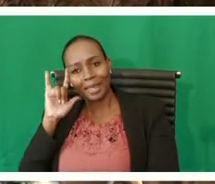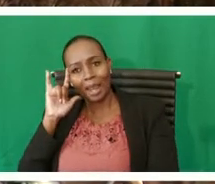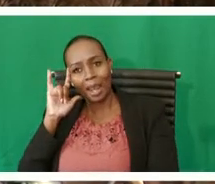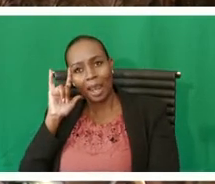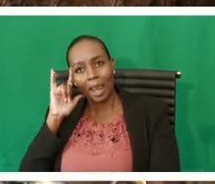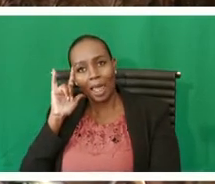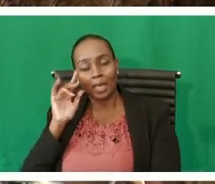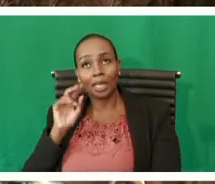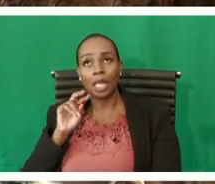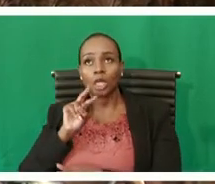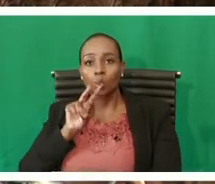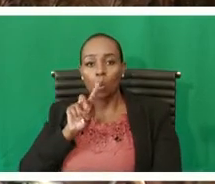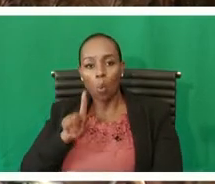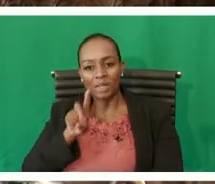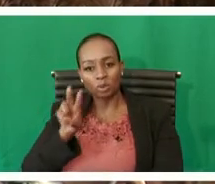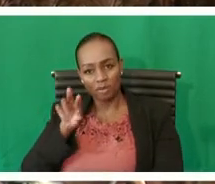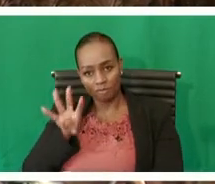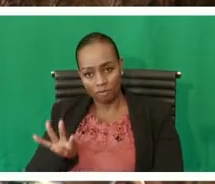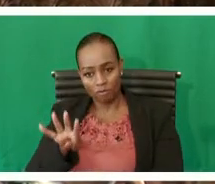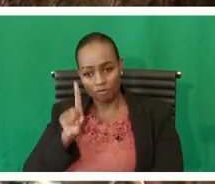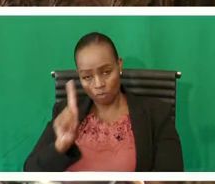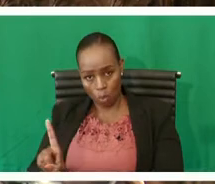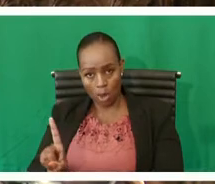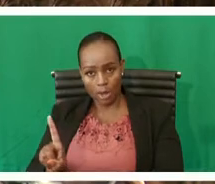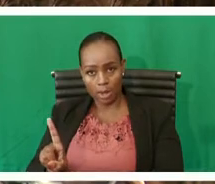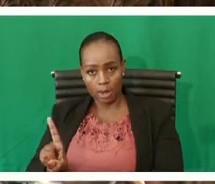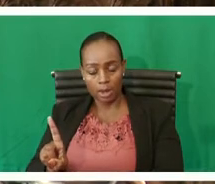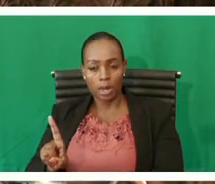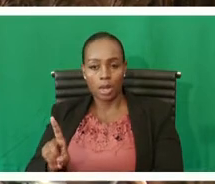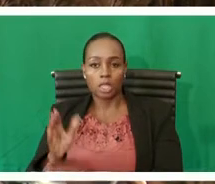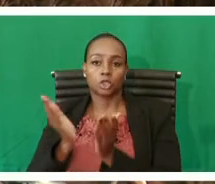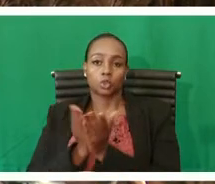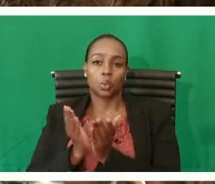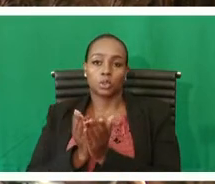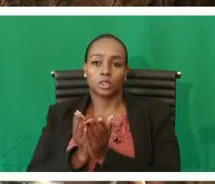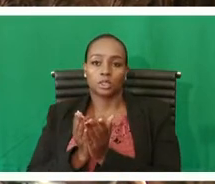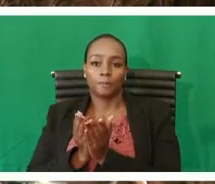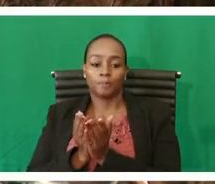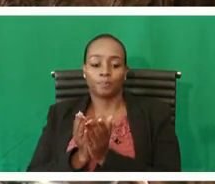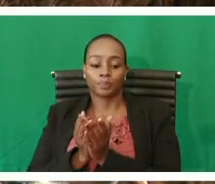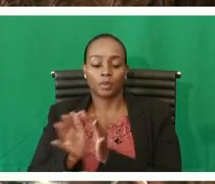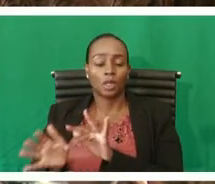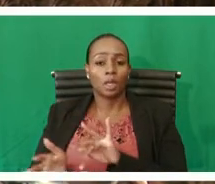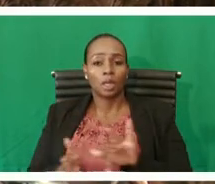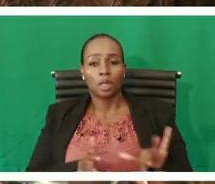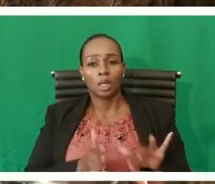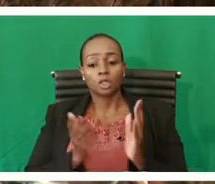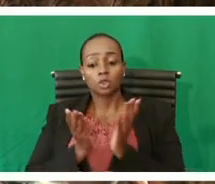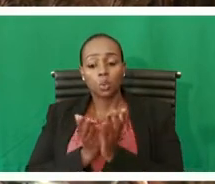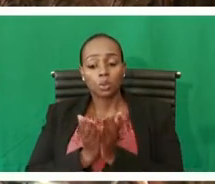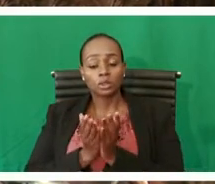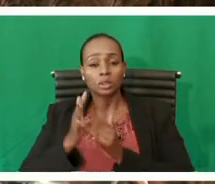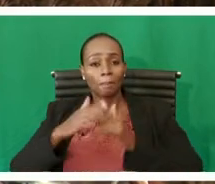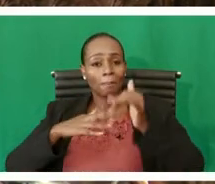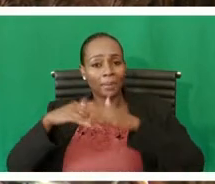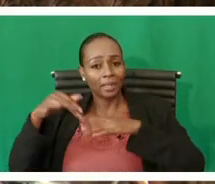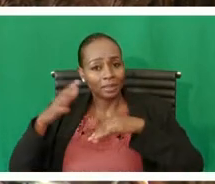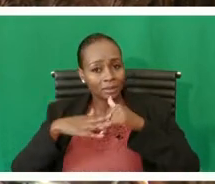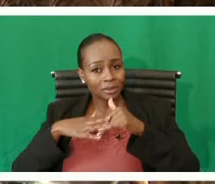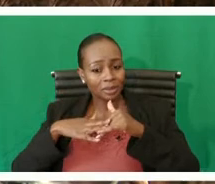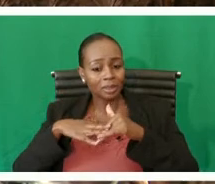a motso o le mong. Of the 30 schools built with unsuitable material, 25 have